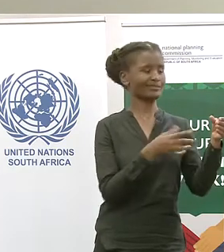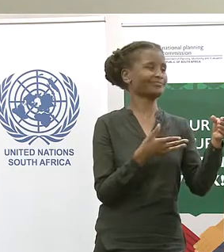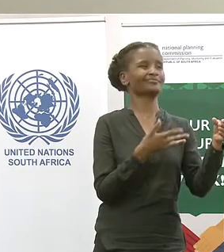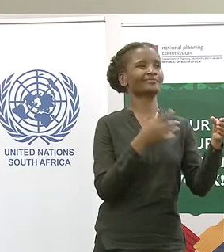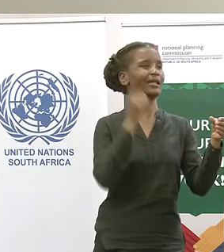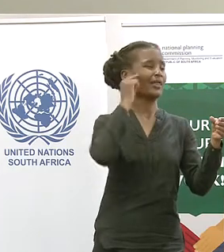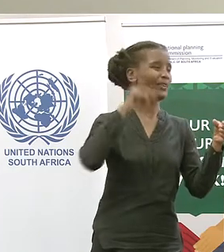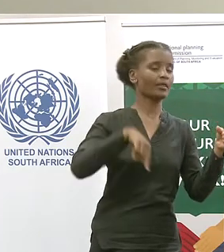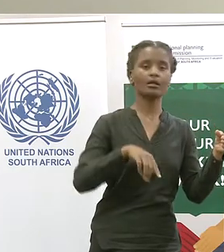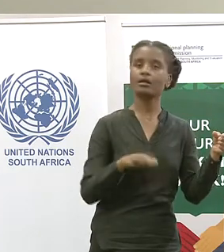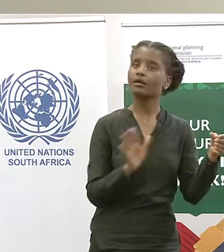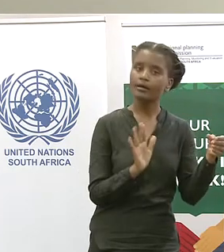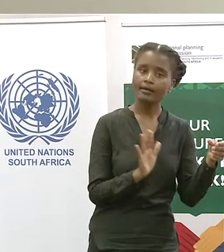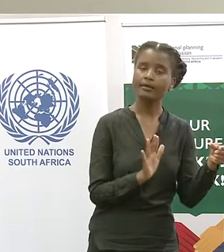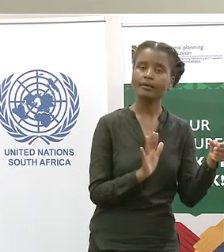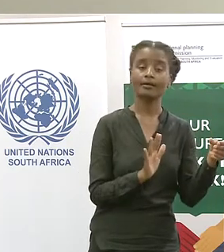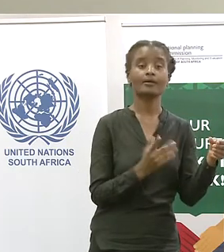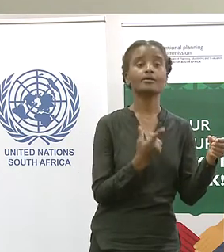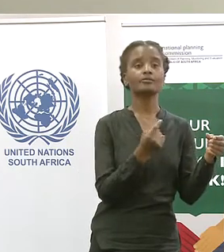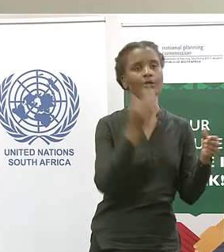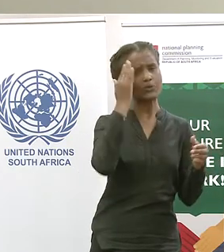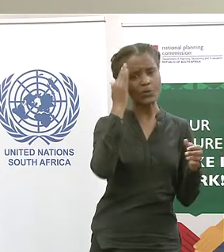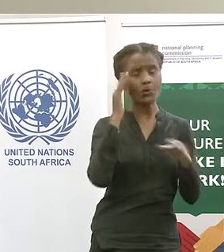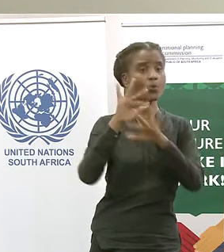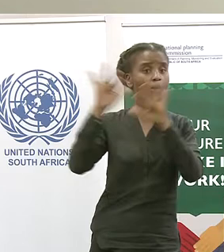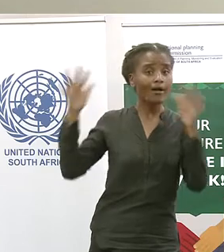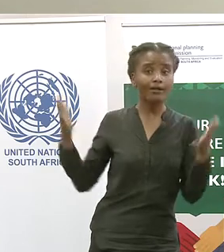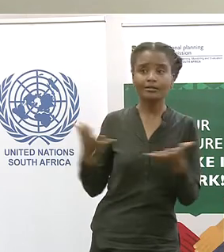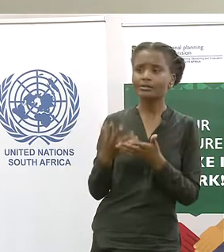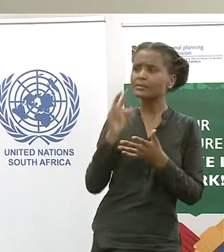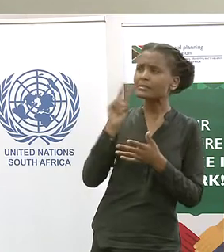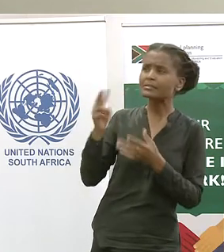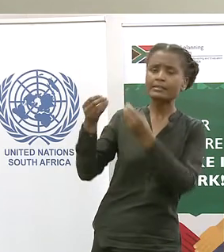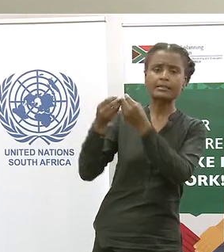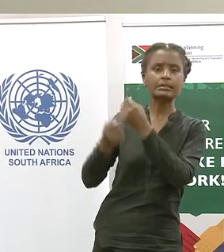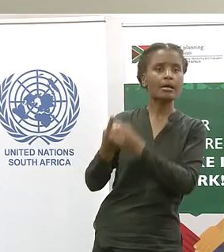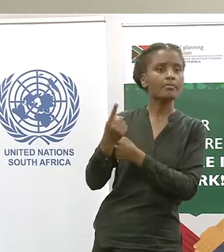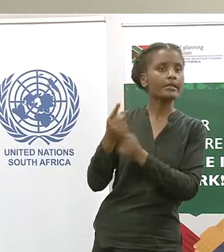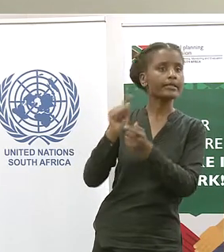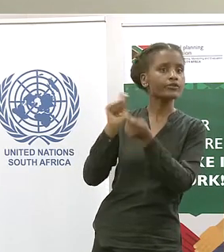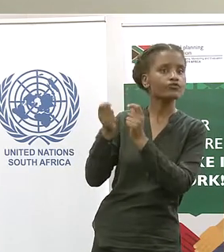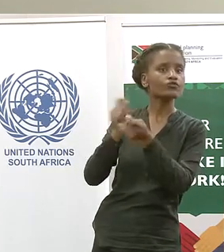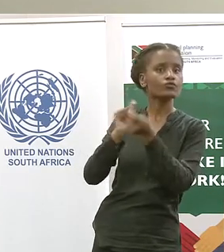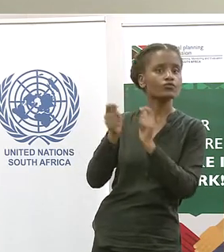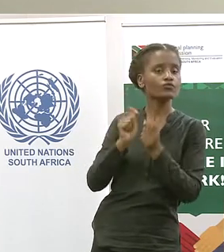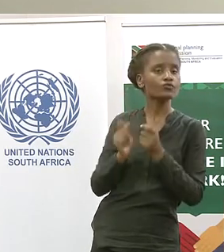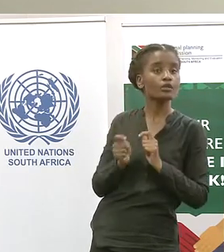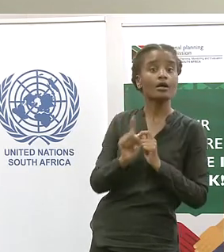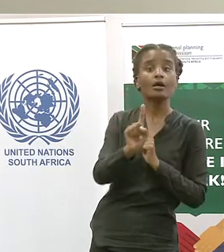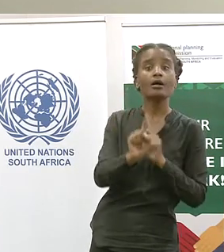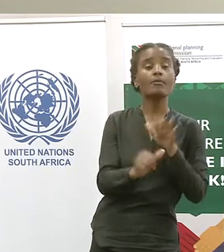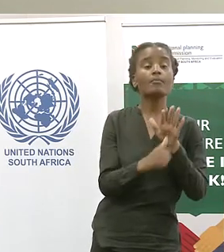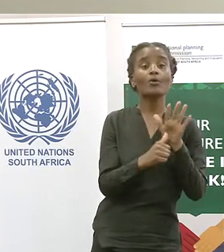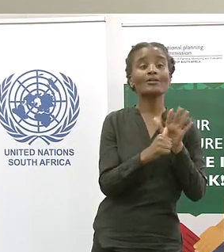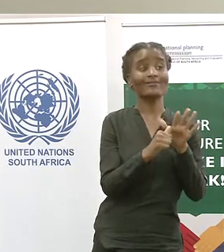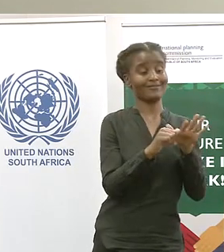a world we've seen throughout the world. Things change all the time. If you don't have these frameworks, sometimes